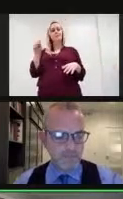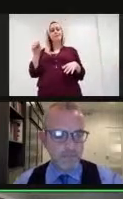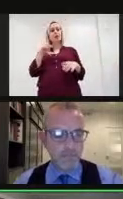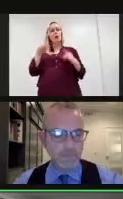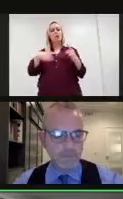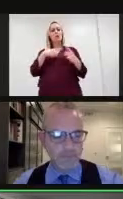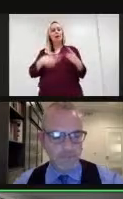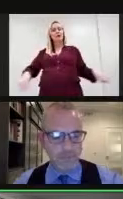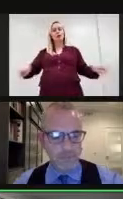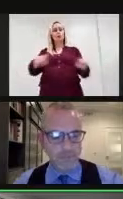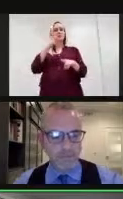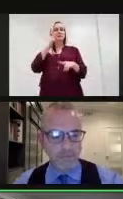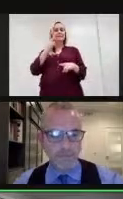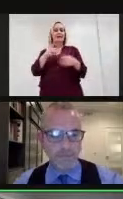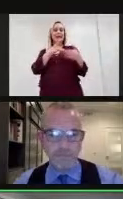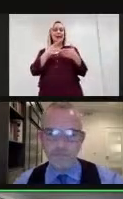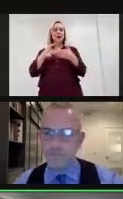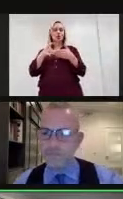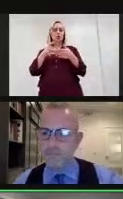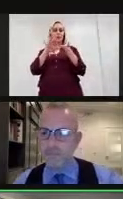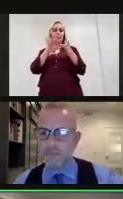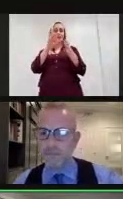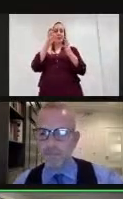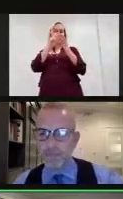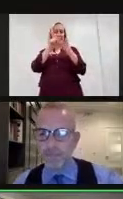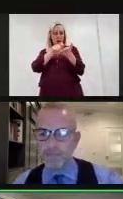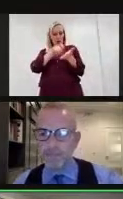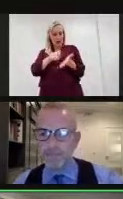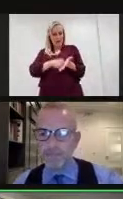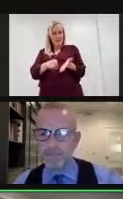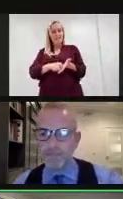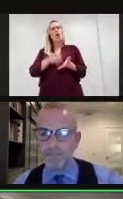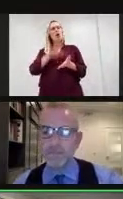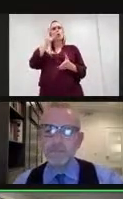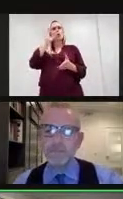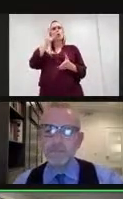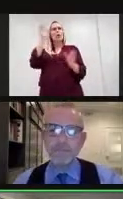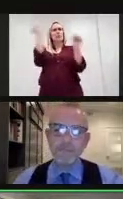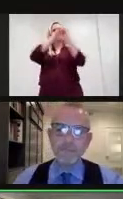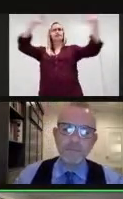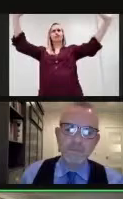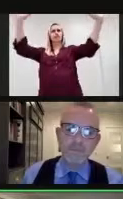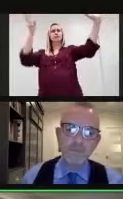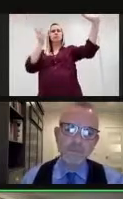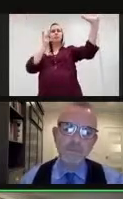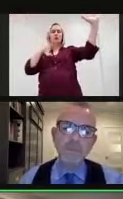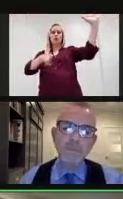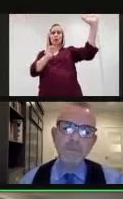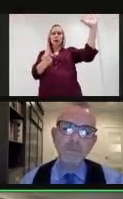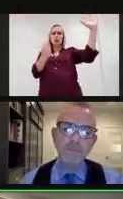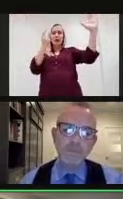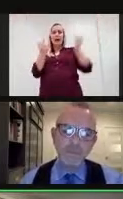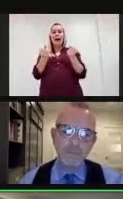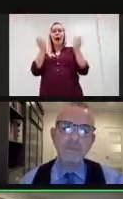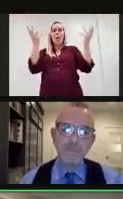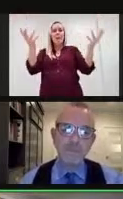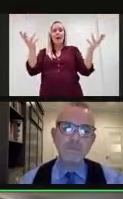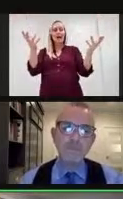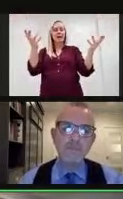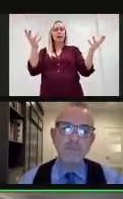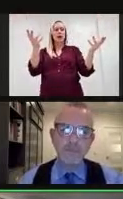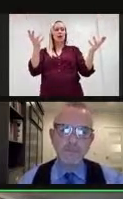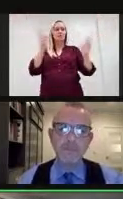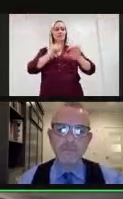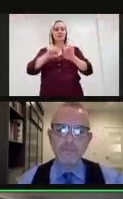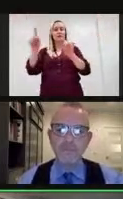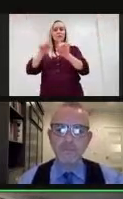leadership narrative this weekend, it will paint a picture for you of just how many